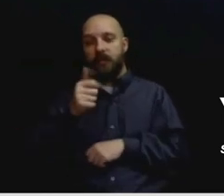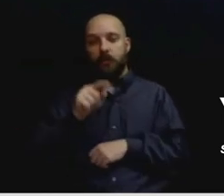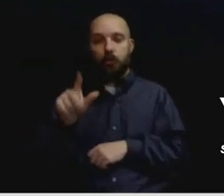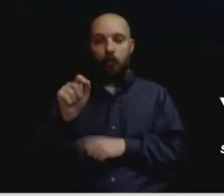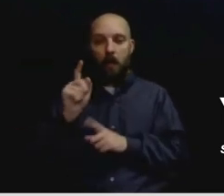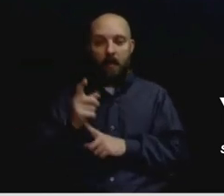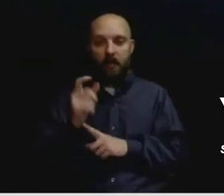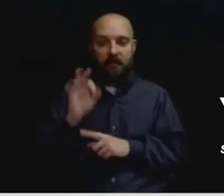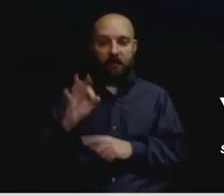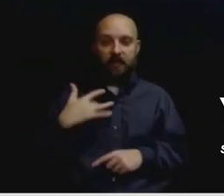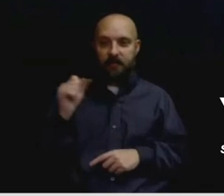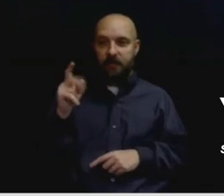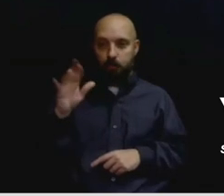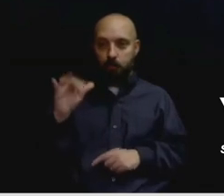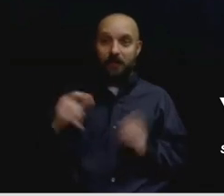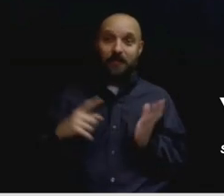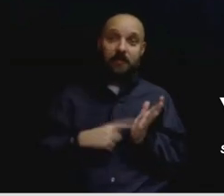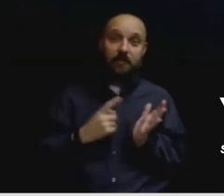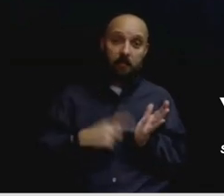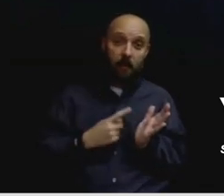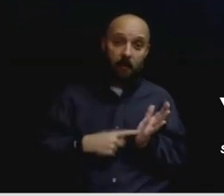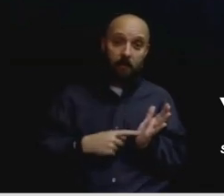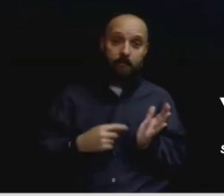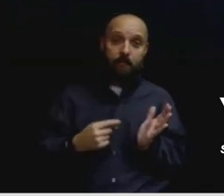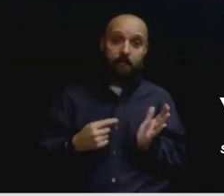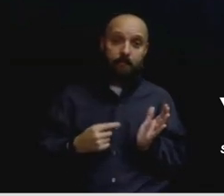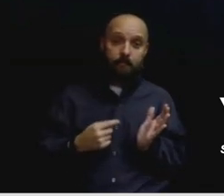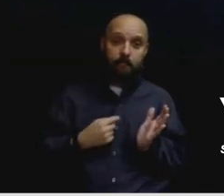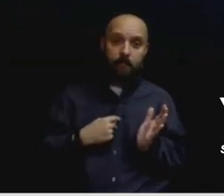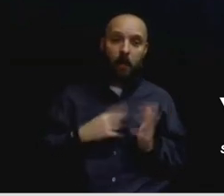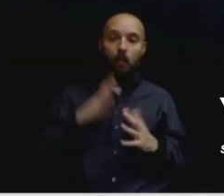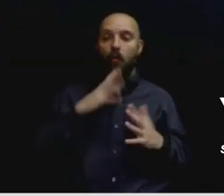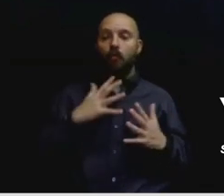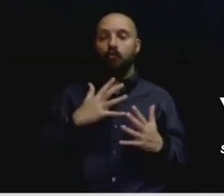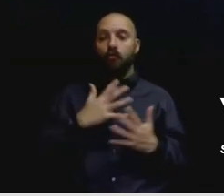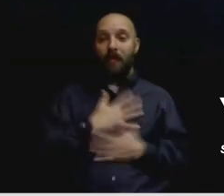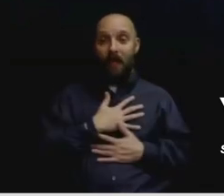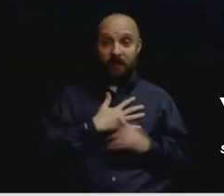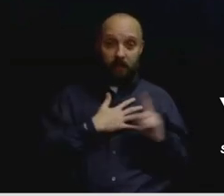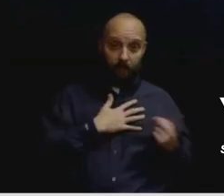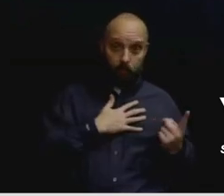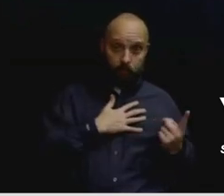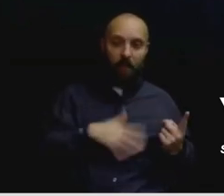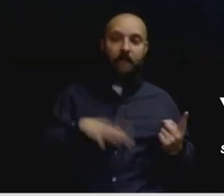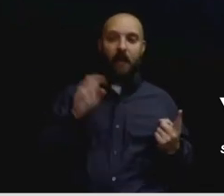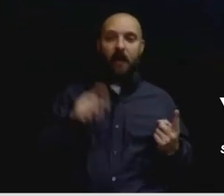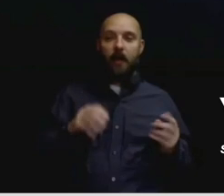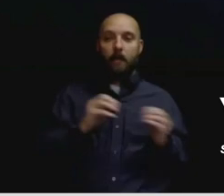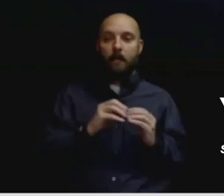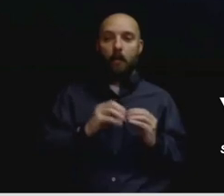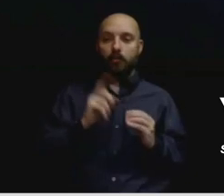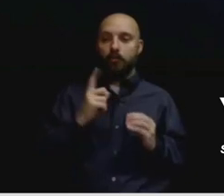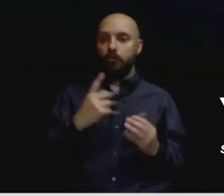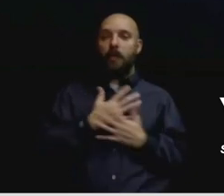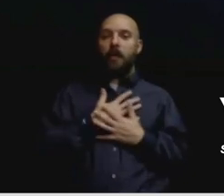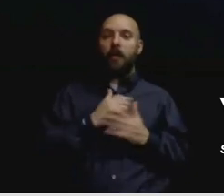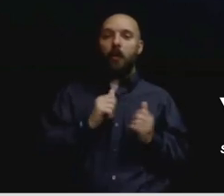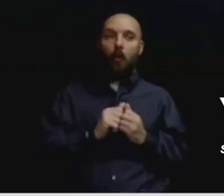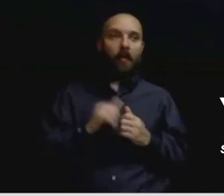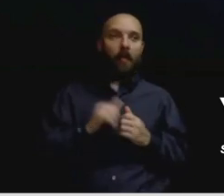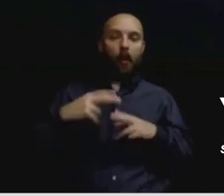sensory. Sometimes I will relax first and find that I need more of just relaxing with a weighted